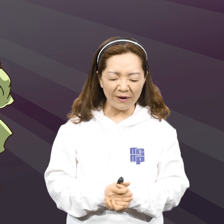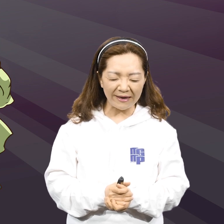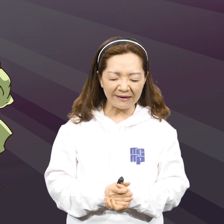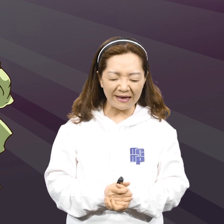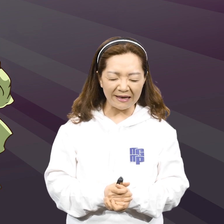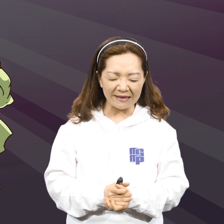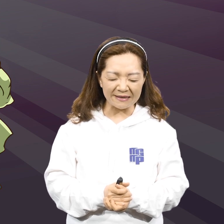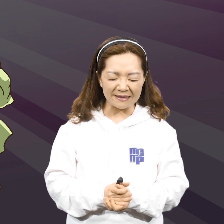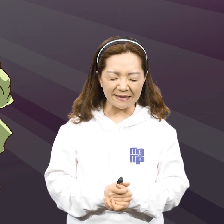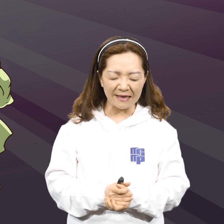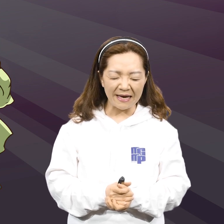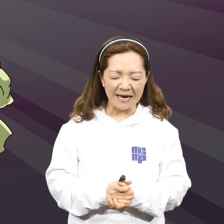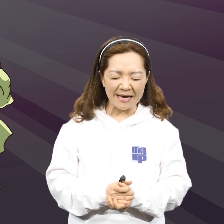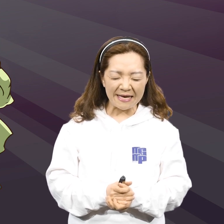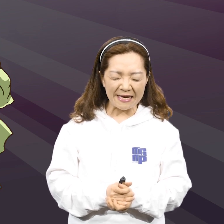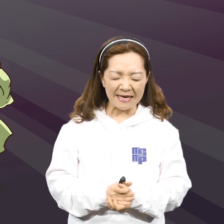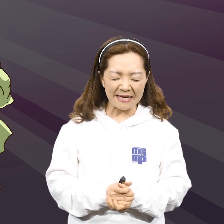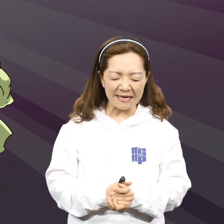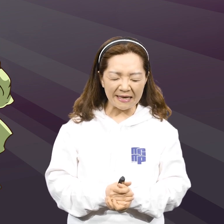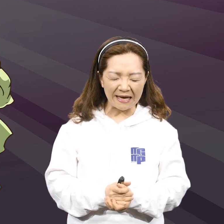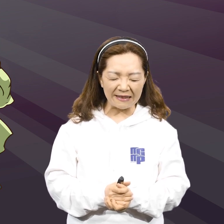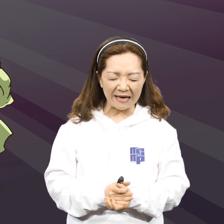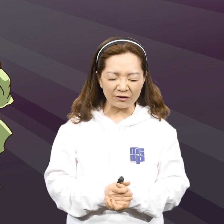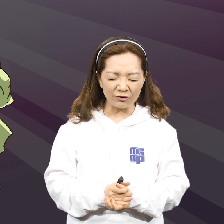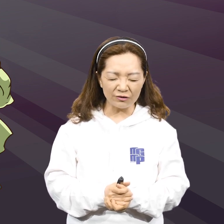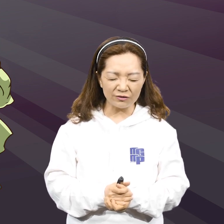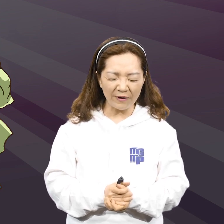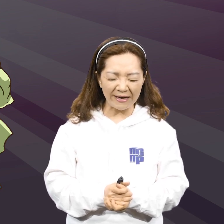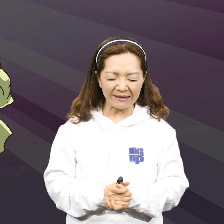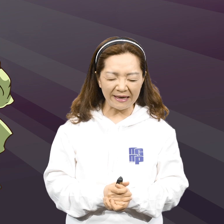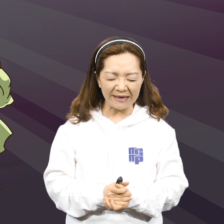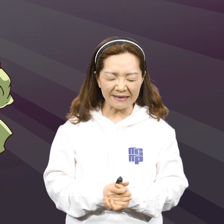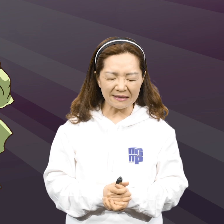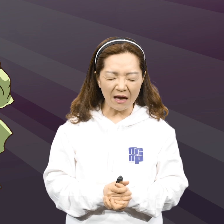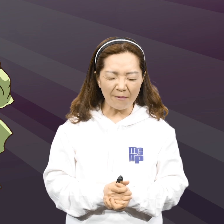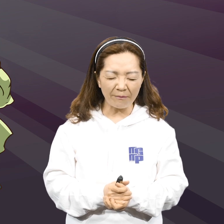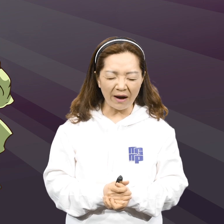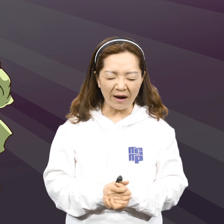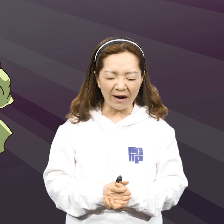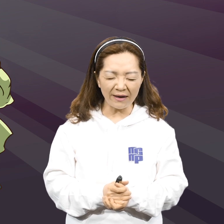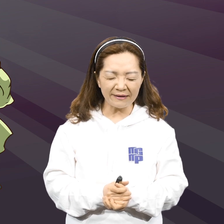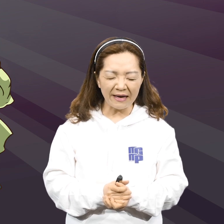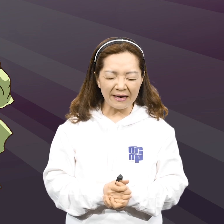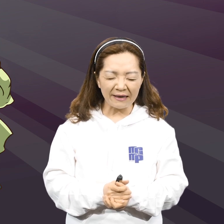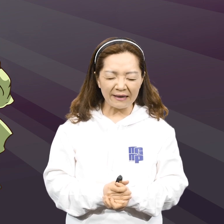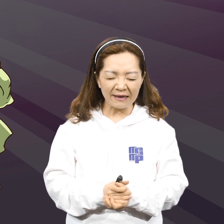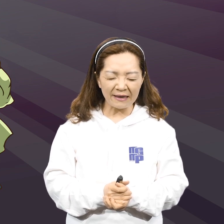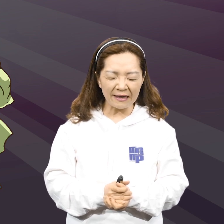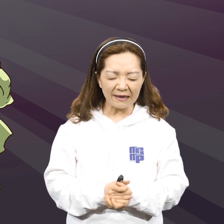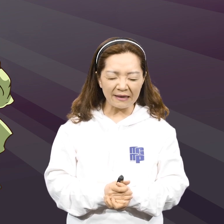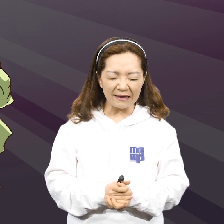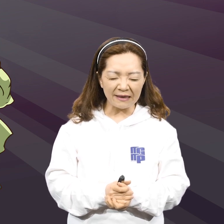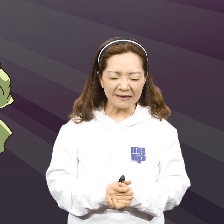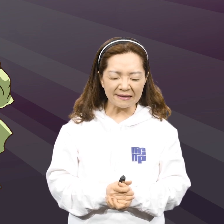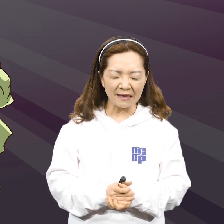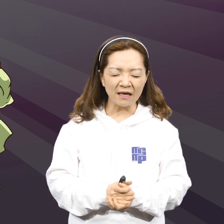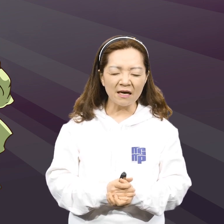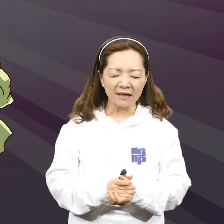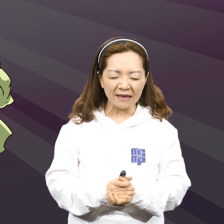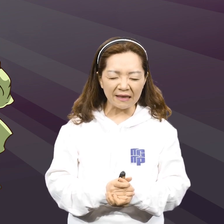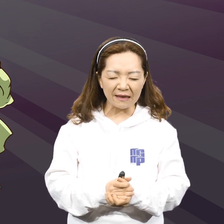use right hands. He cannot use right hands, but he